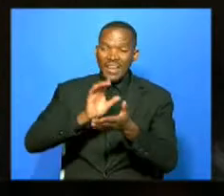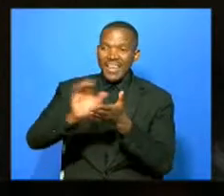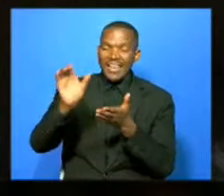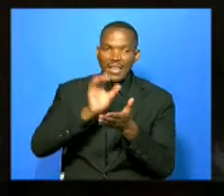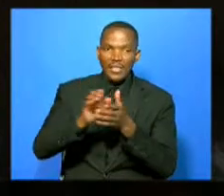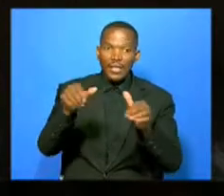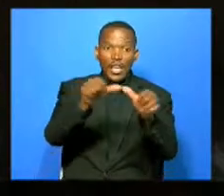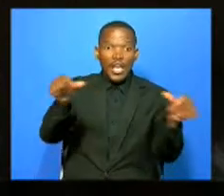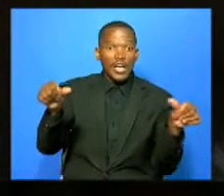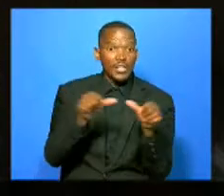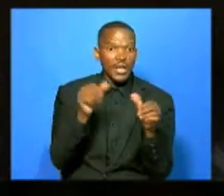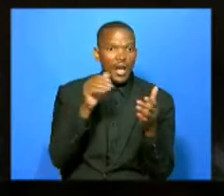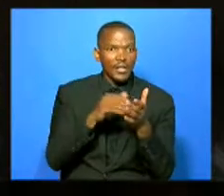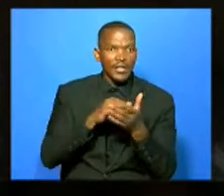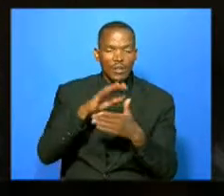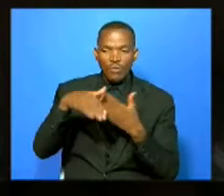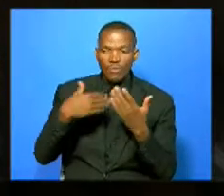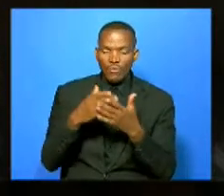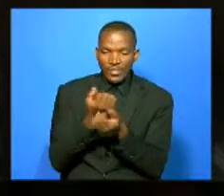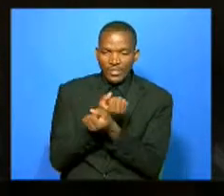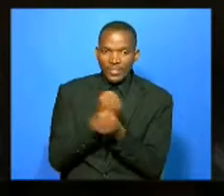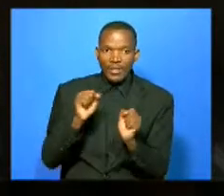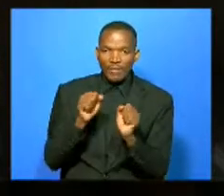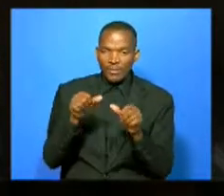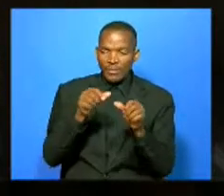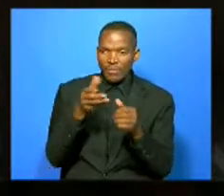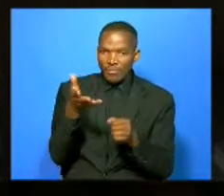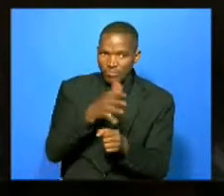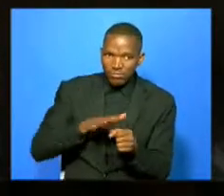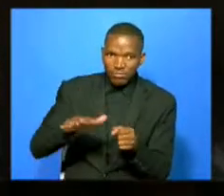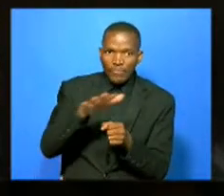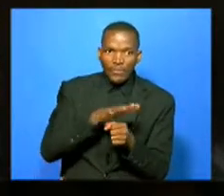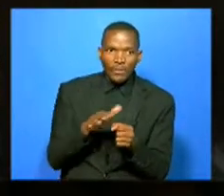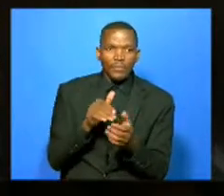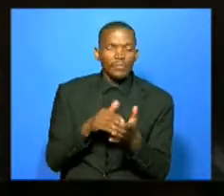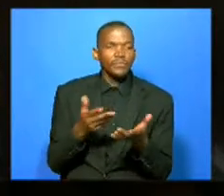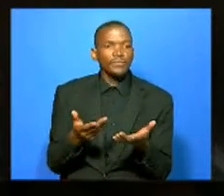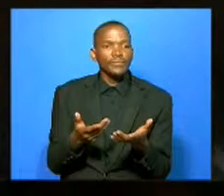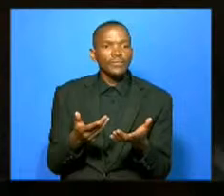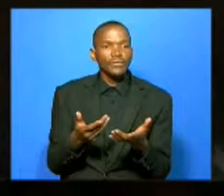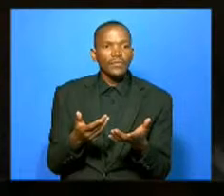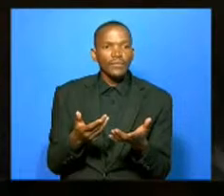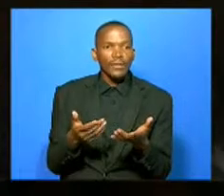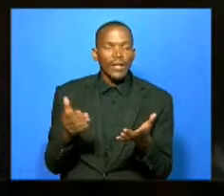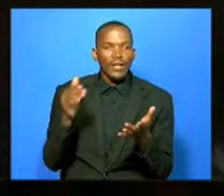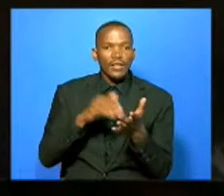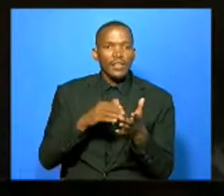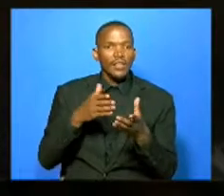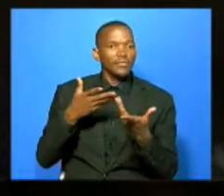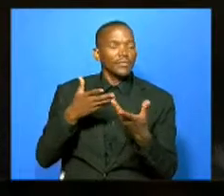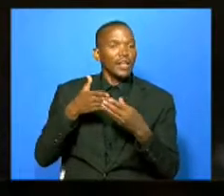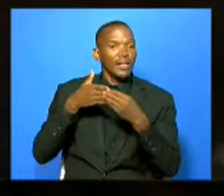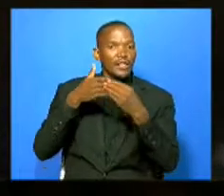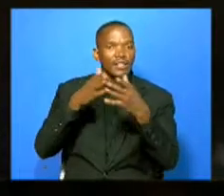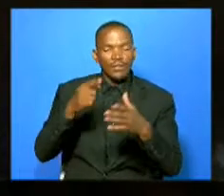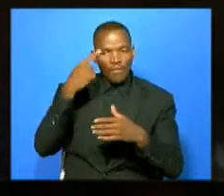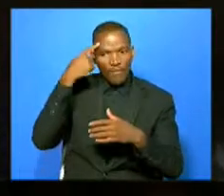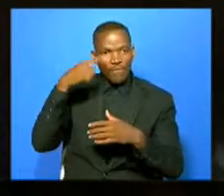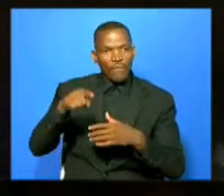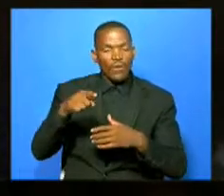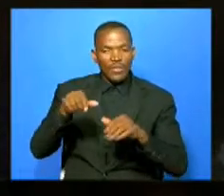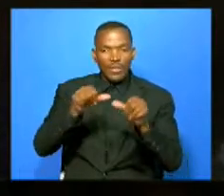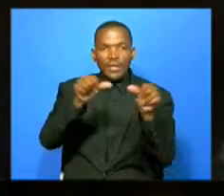jwa tikologo le tshomarelo ya yone ba gaetso boeteledipele jwa lefatshe le kgaolo